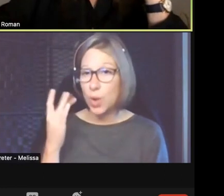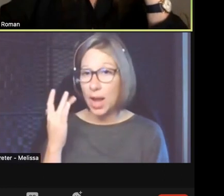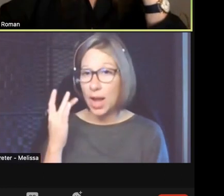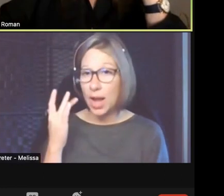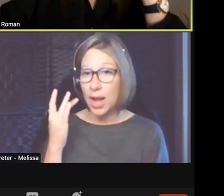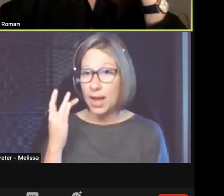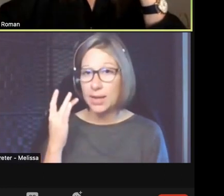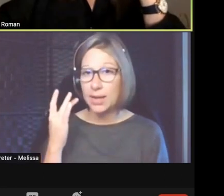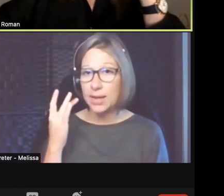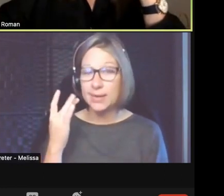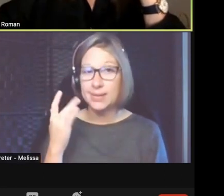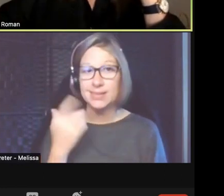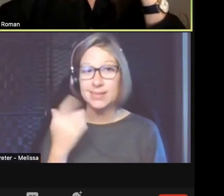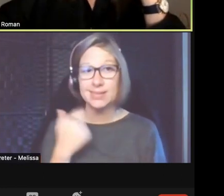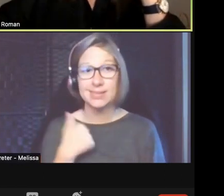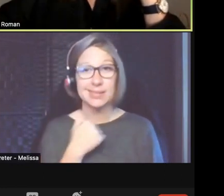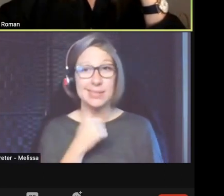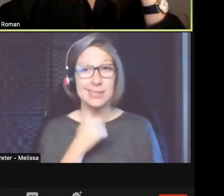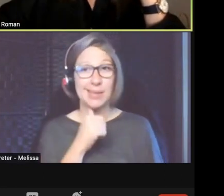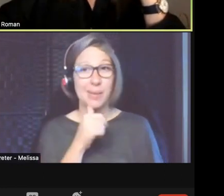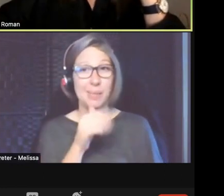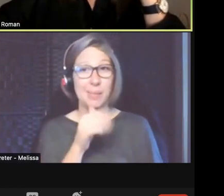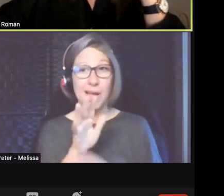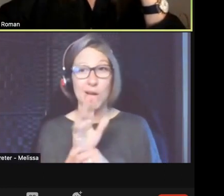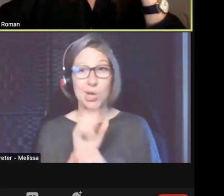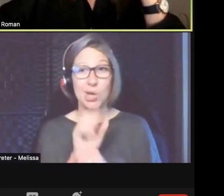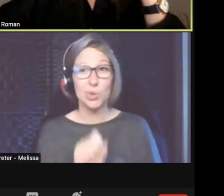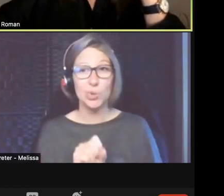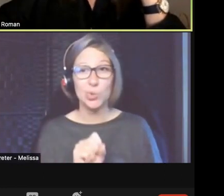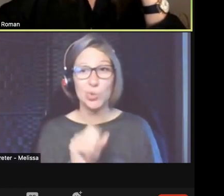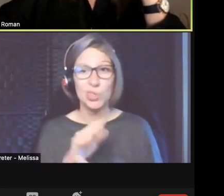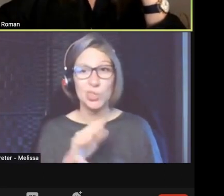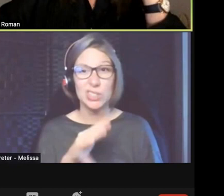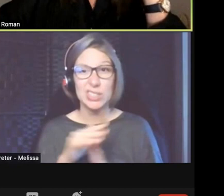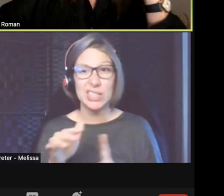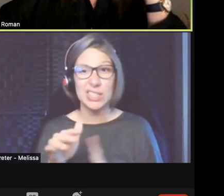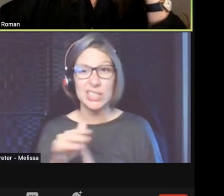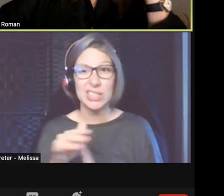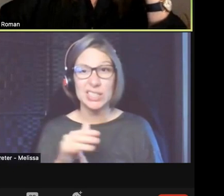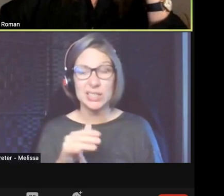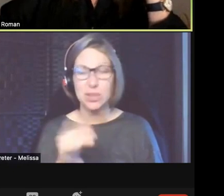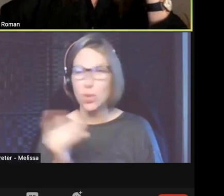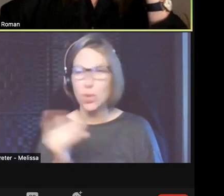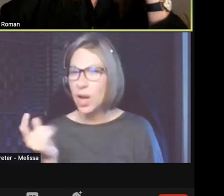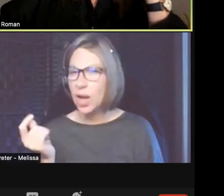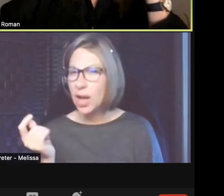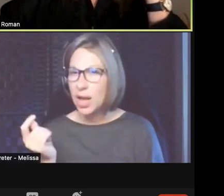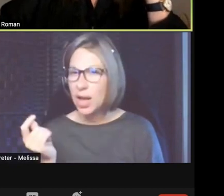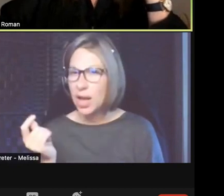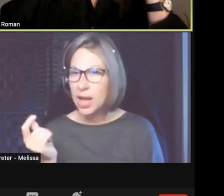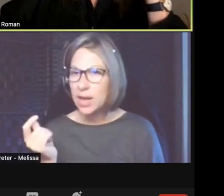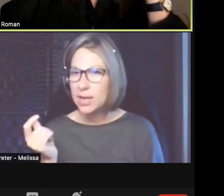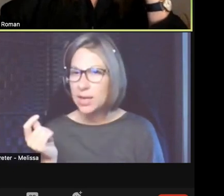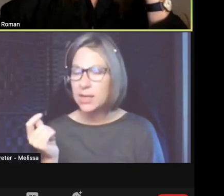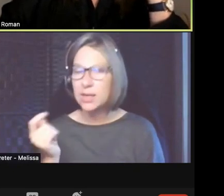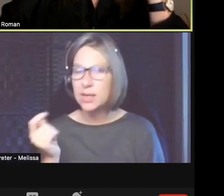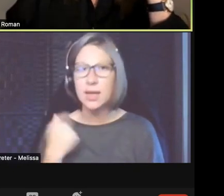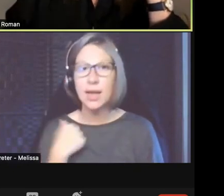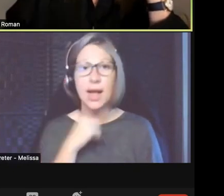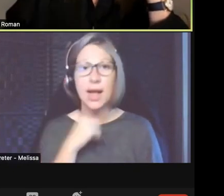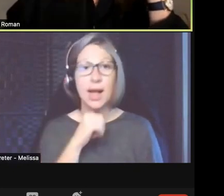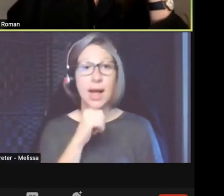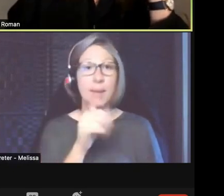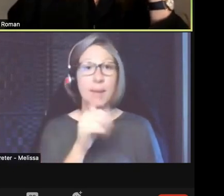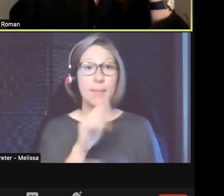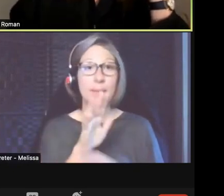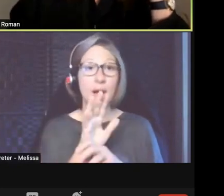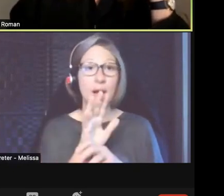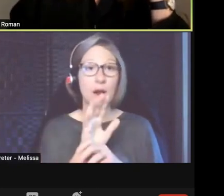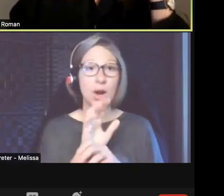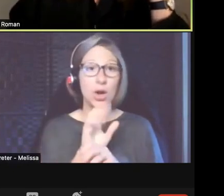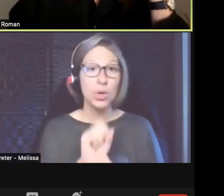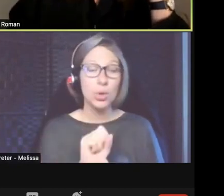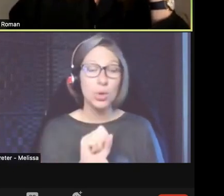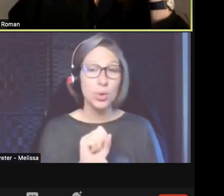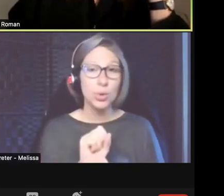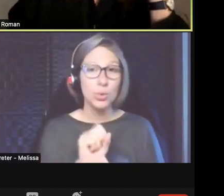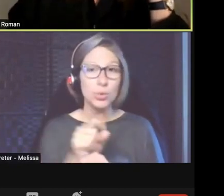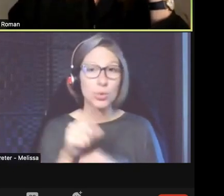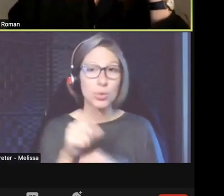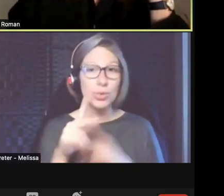really not used to these types of children. What? I'm not used to these types of